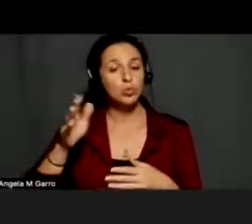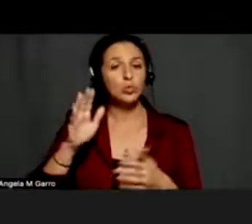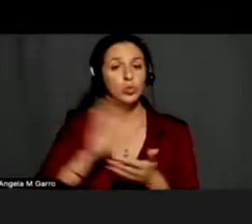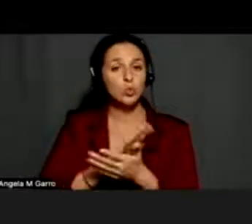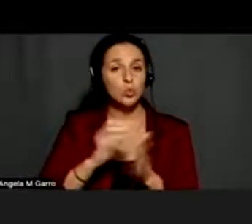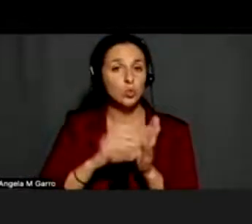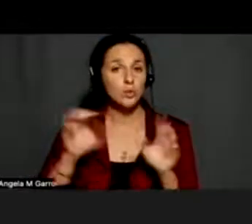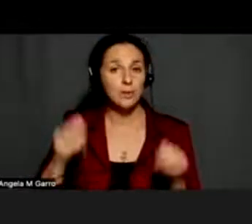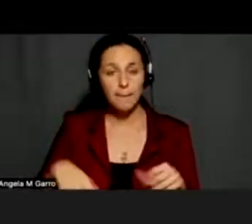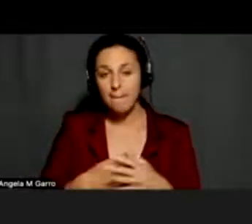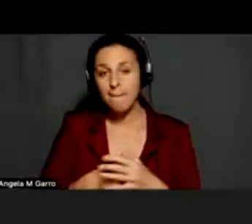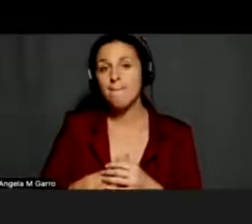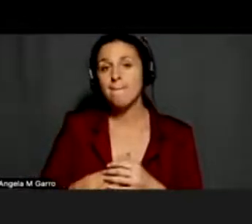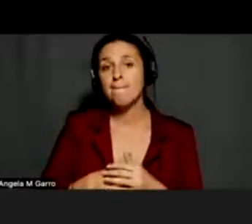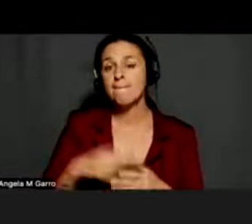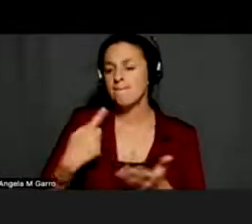discussion earlier,